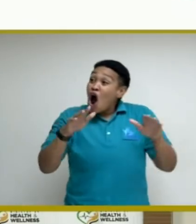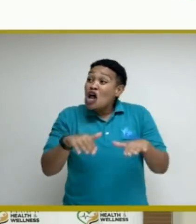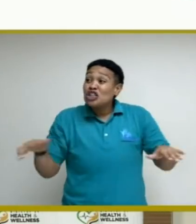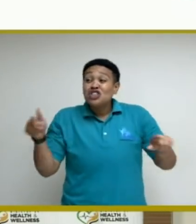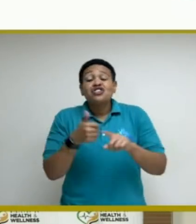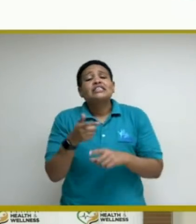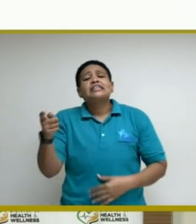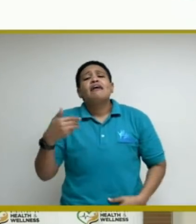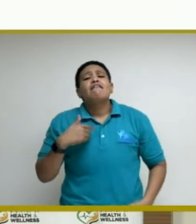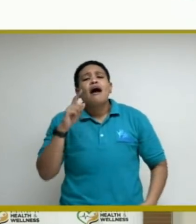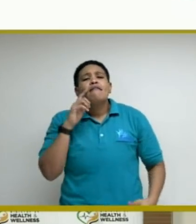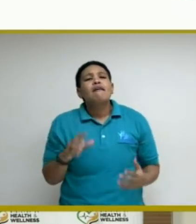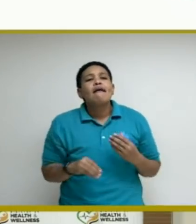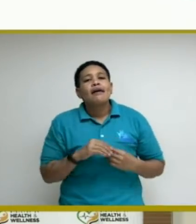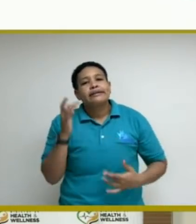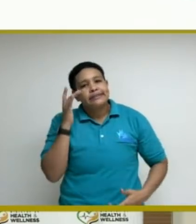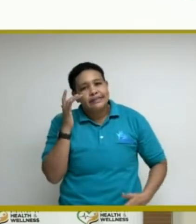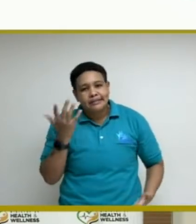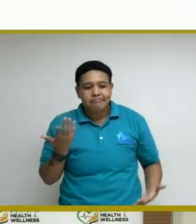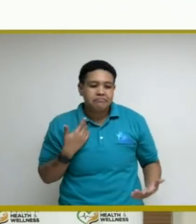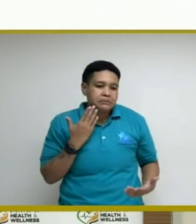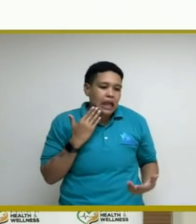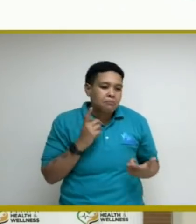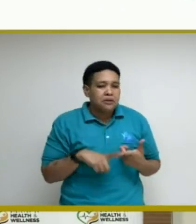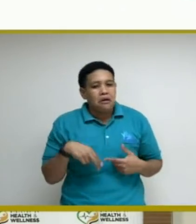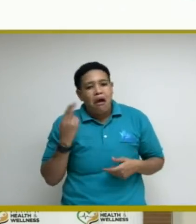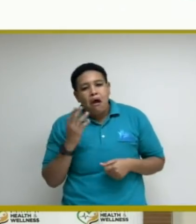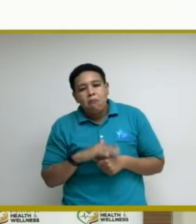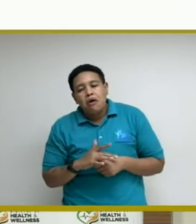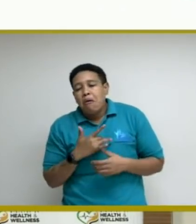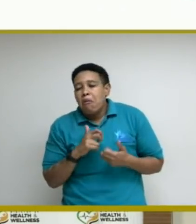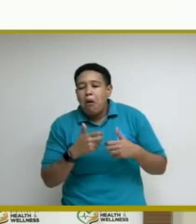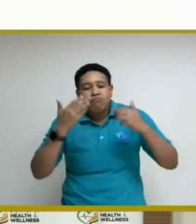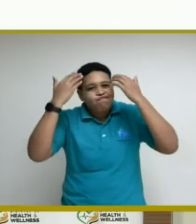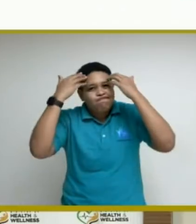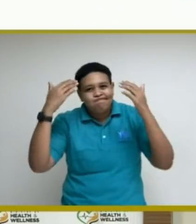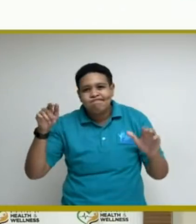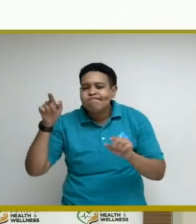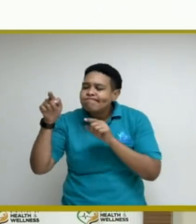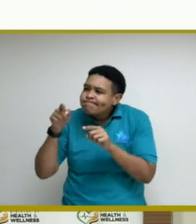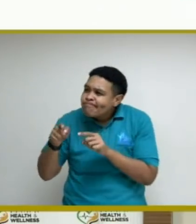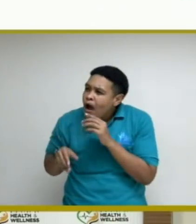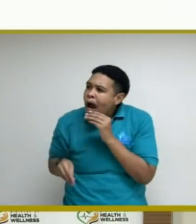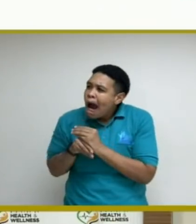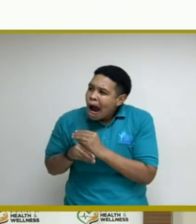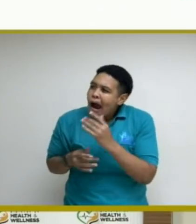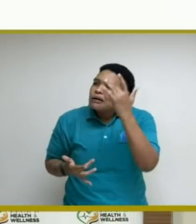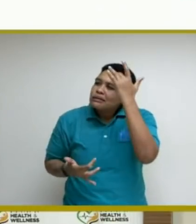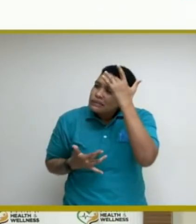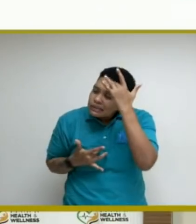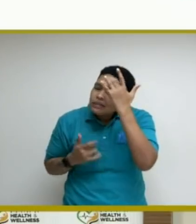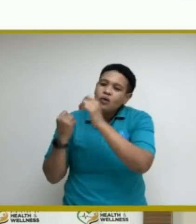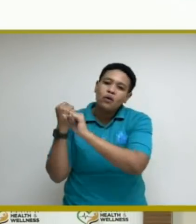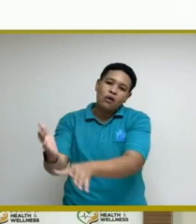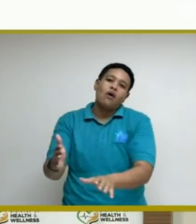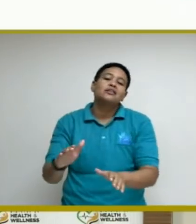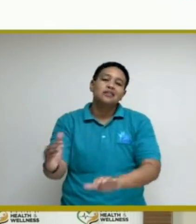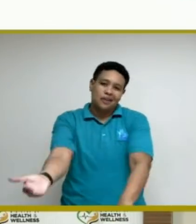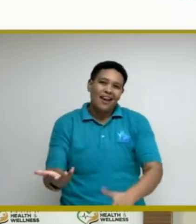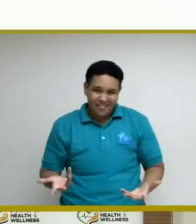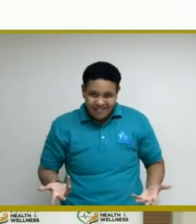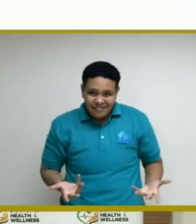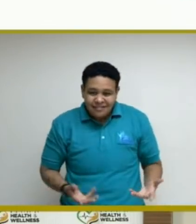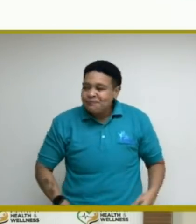had comorbidities that would have made them more prone to a severe illness. Next